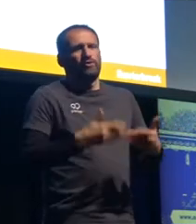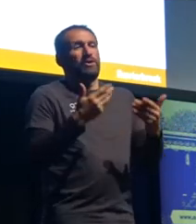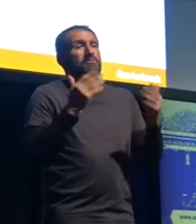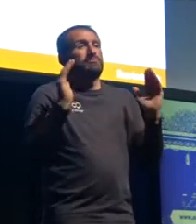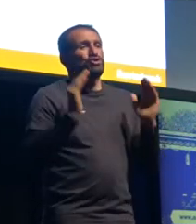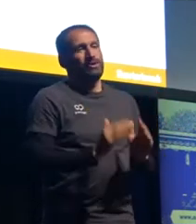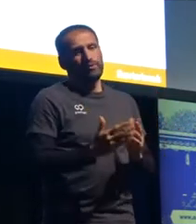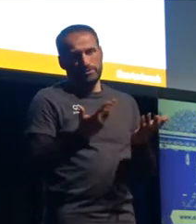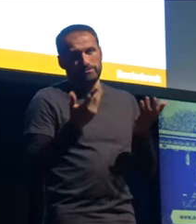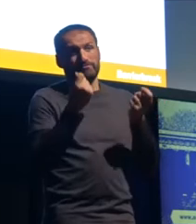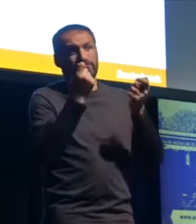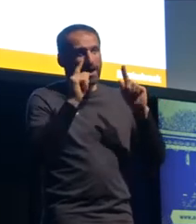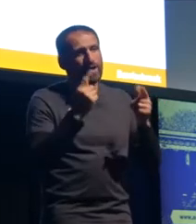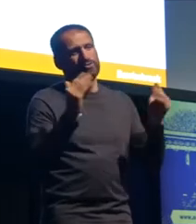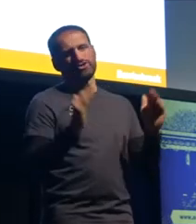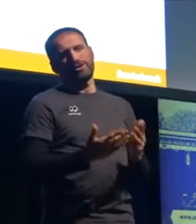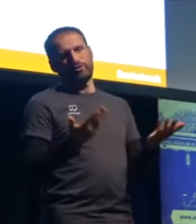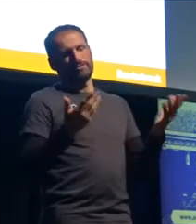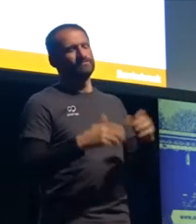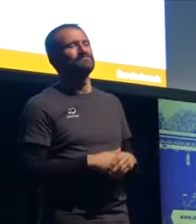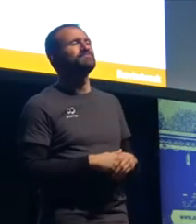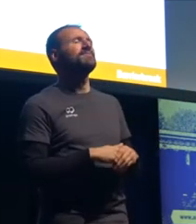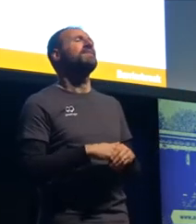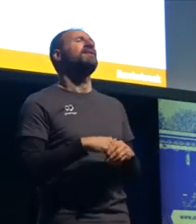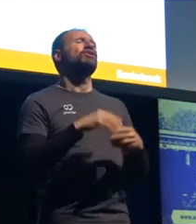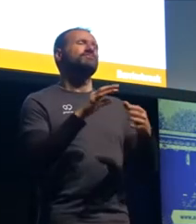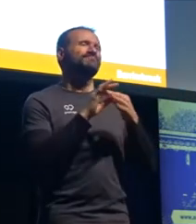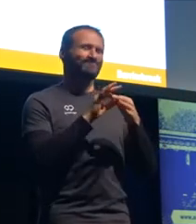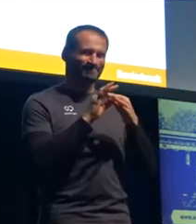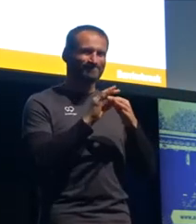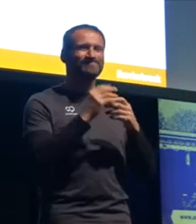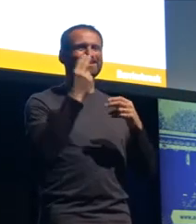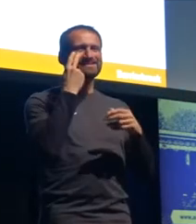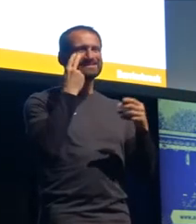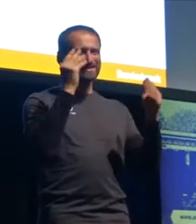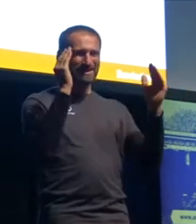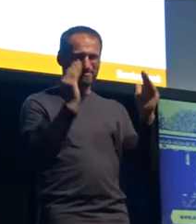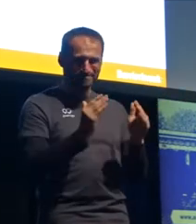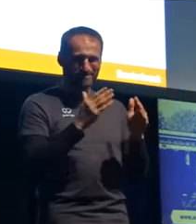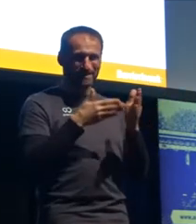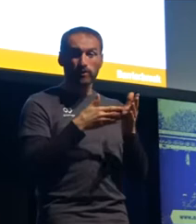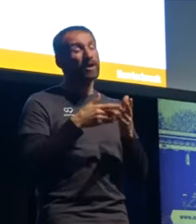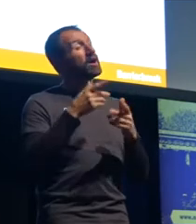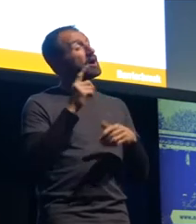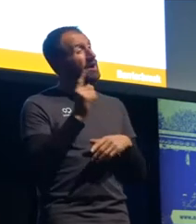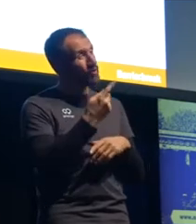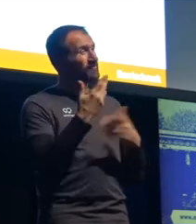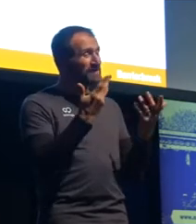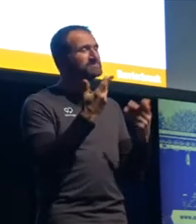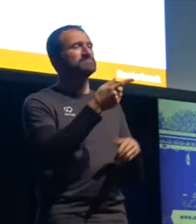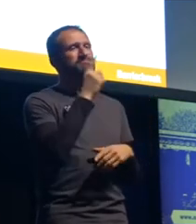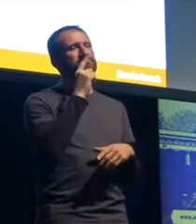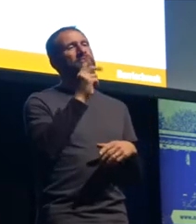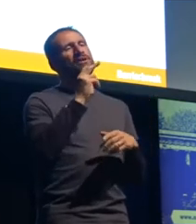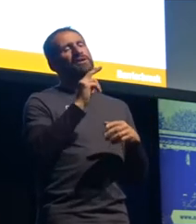One more thing to know about low vision is it's a very generic term, and there are many different conditions within low vision. Like, for example, you have